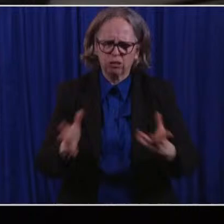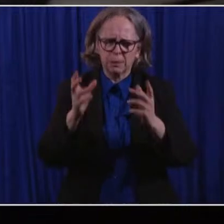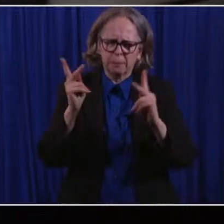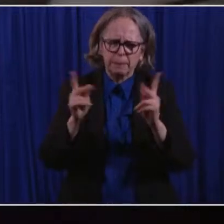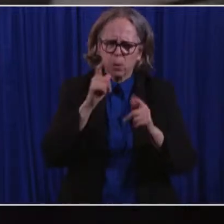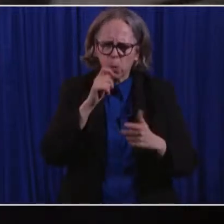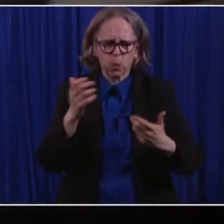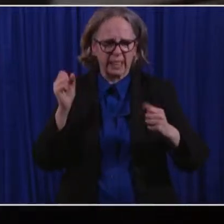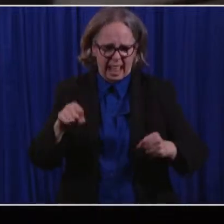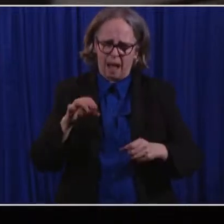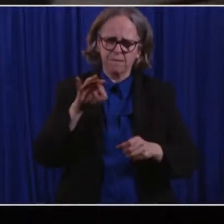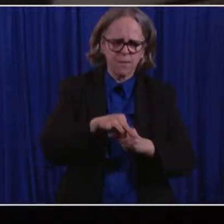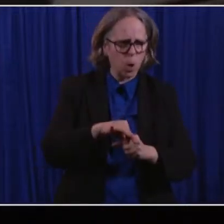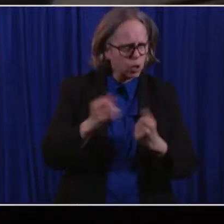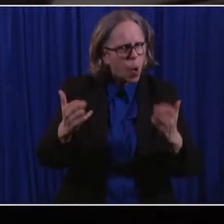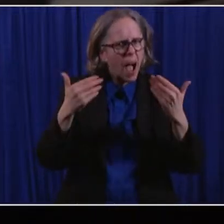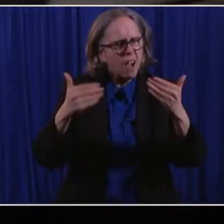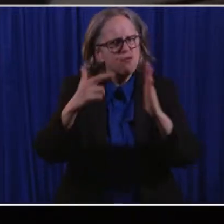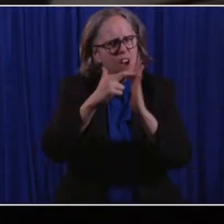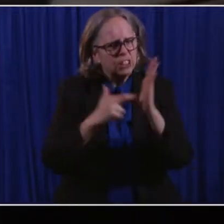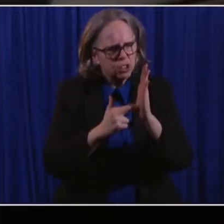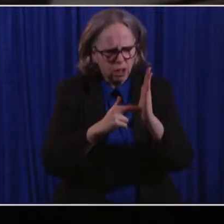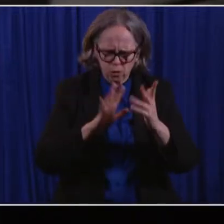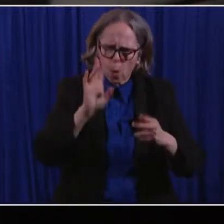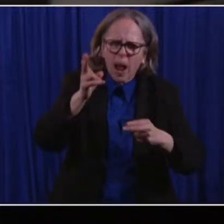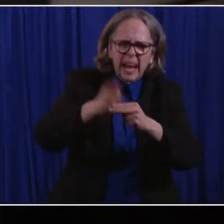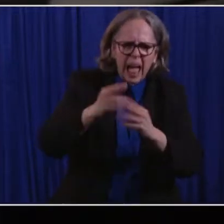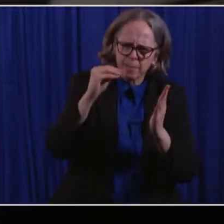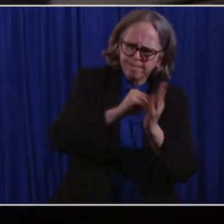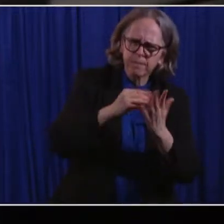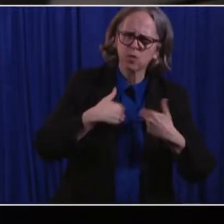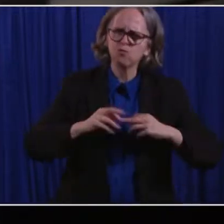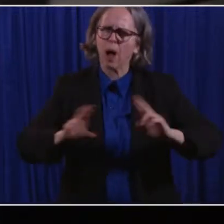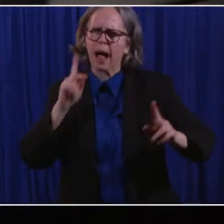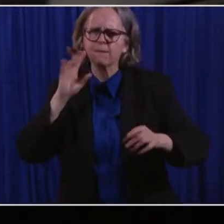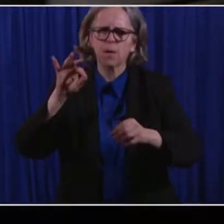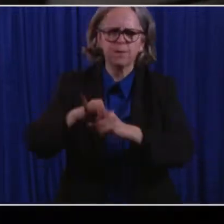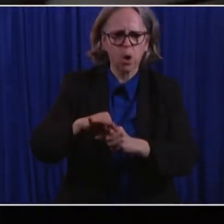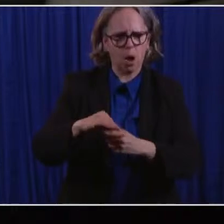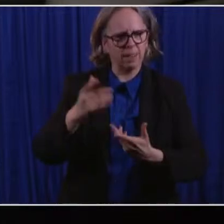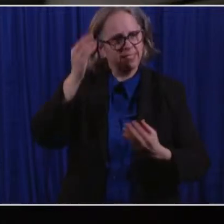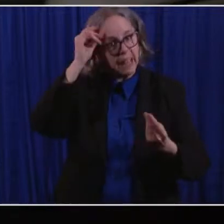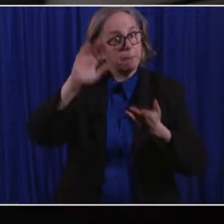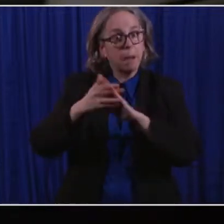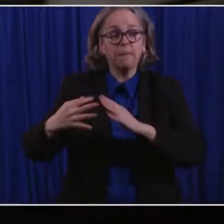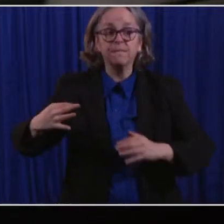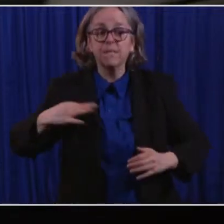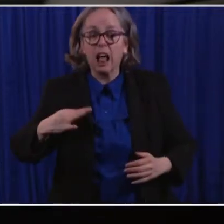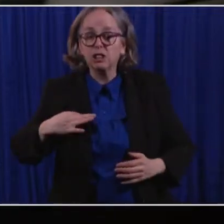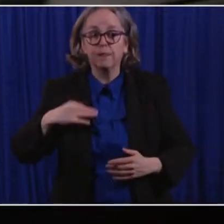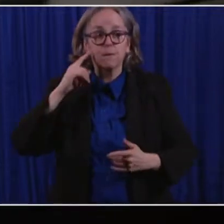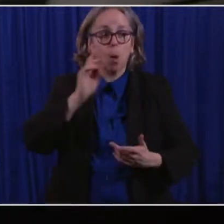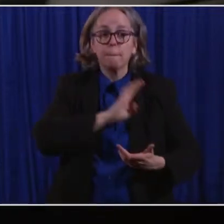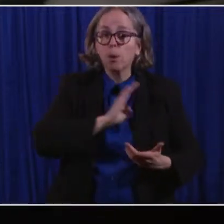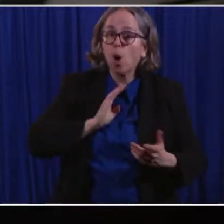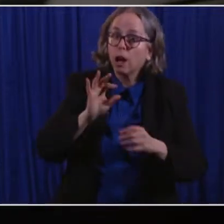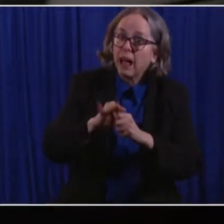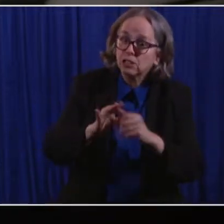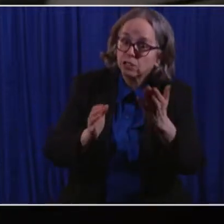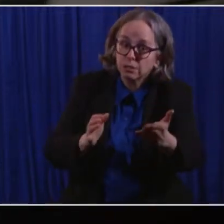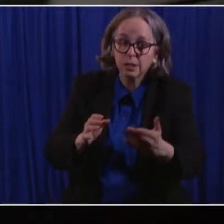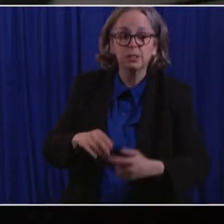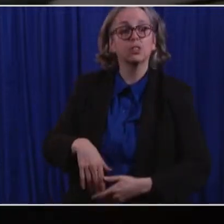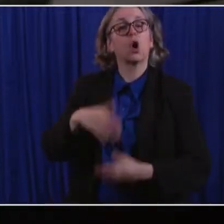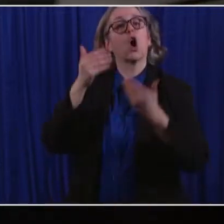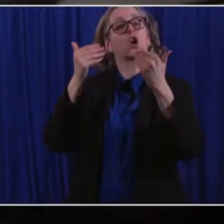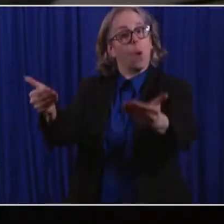to get registered to vote. And while you're there, consider signing up to be a poll worker. Again, good to partner with you on this, Governor, and thank you for giving me the